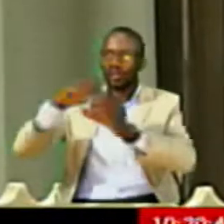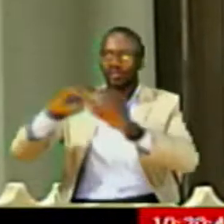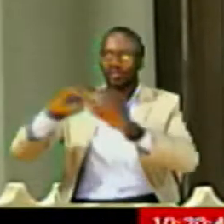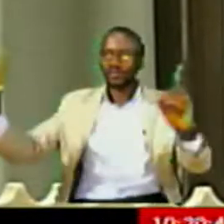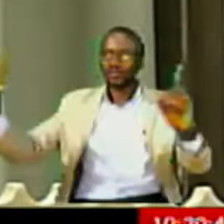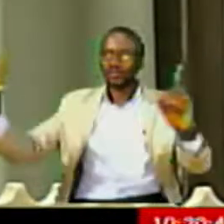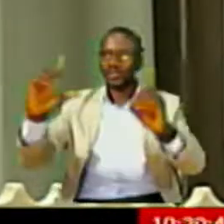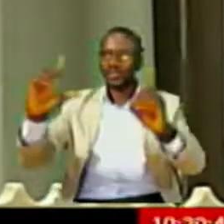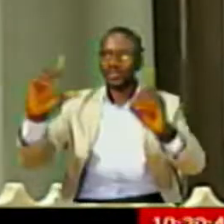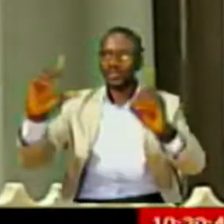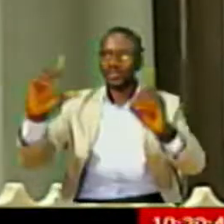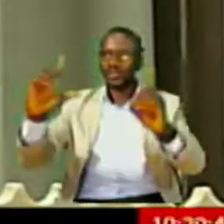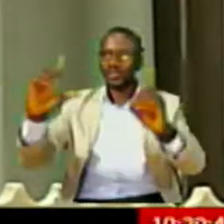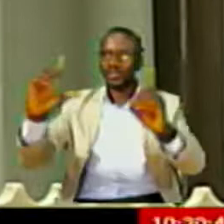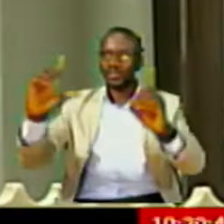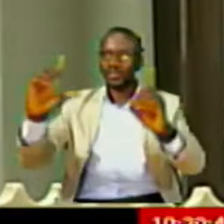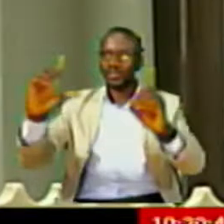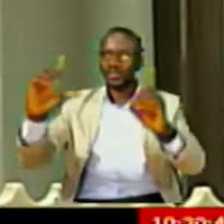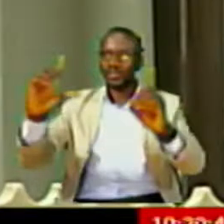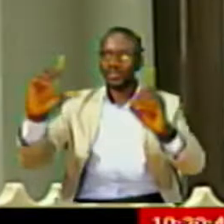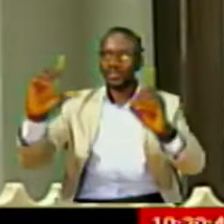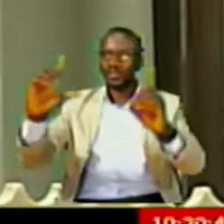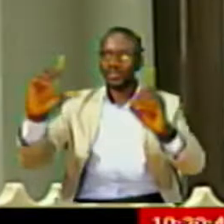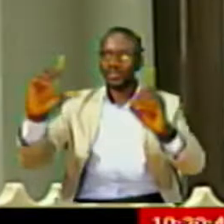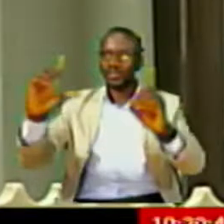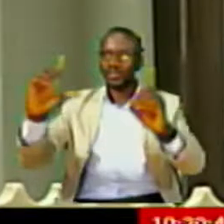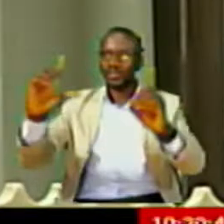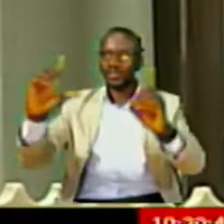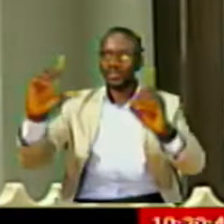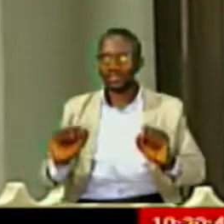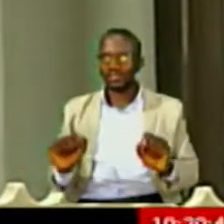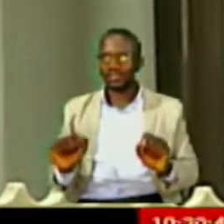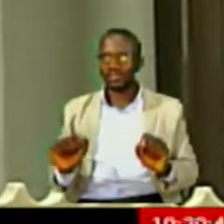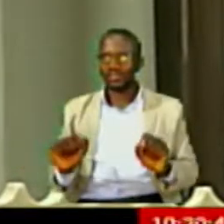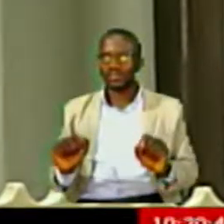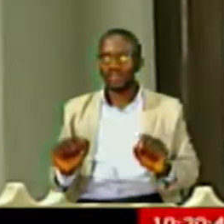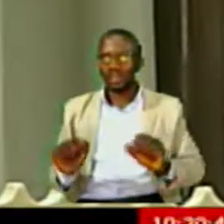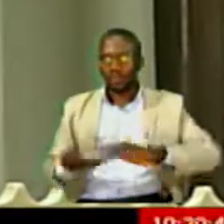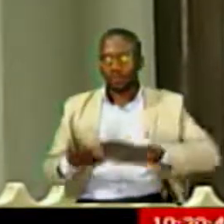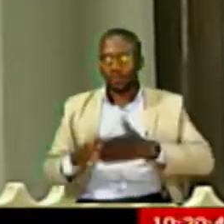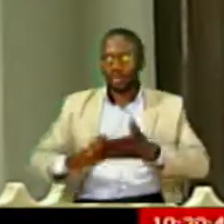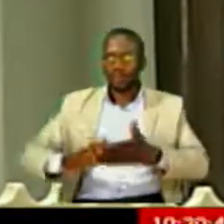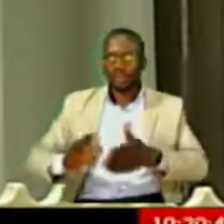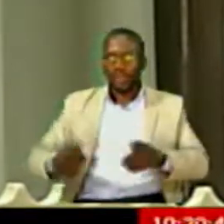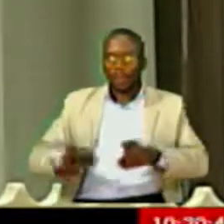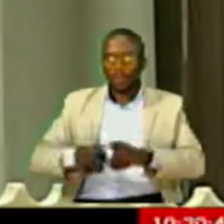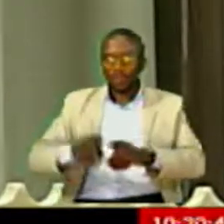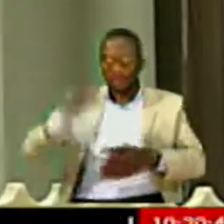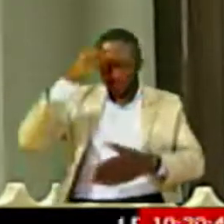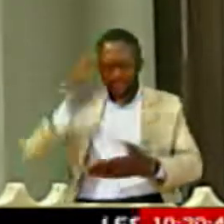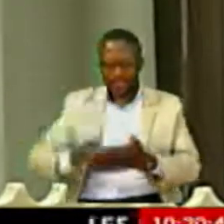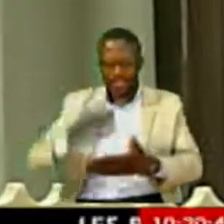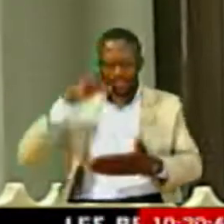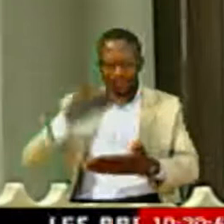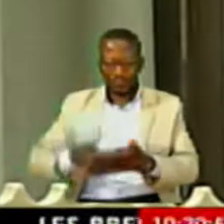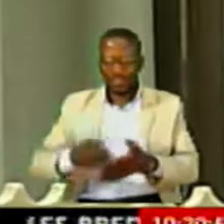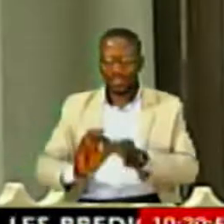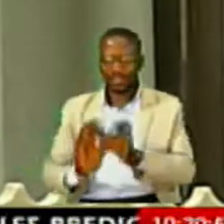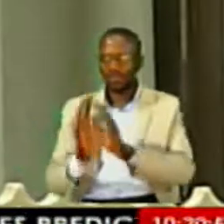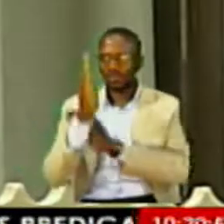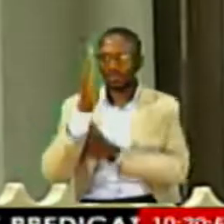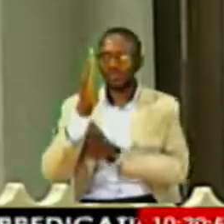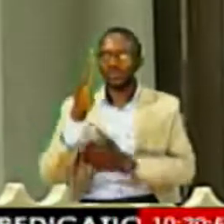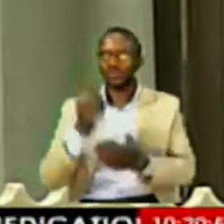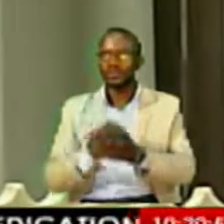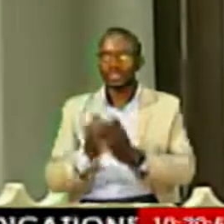être sauvé, may be saved. Il puisse devenir aussi fils et fille de Dieu. That they may also become sons and daughters of